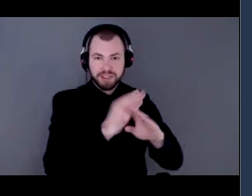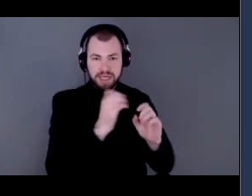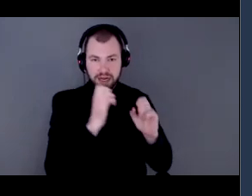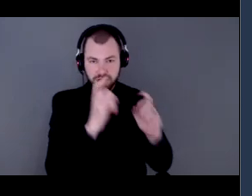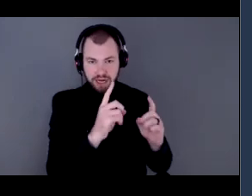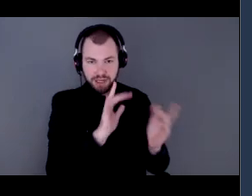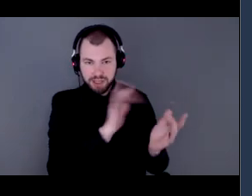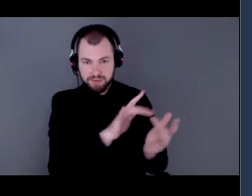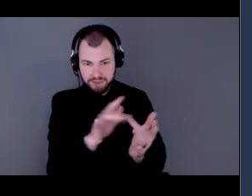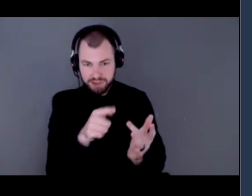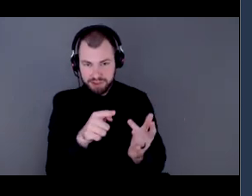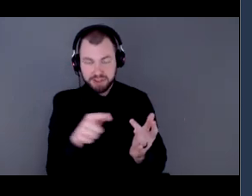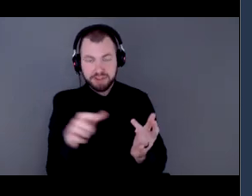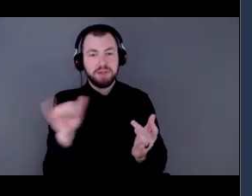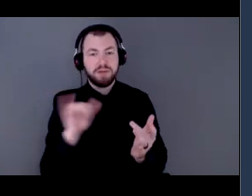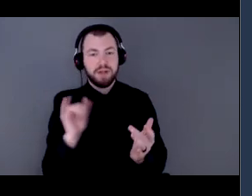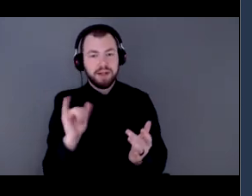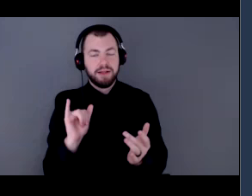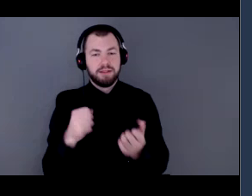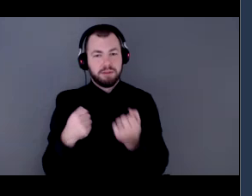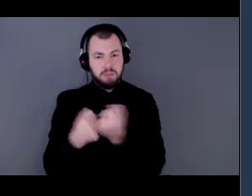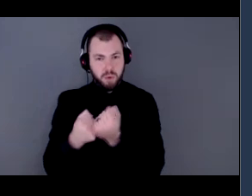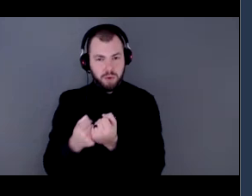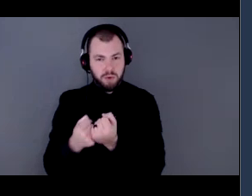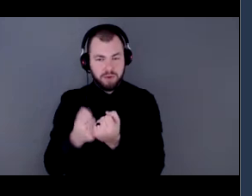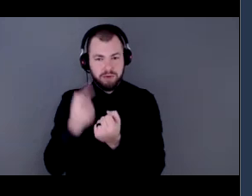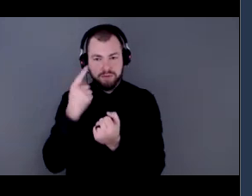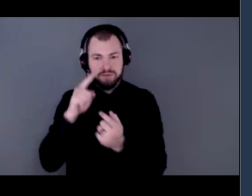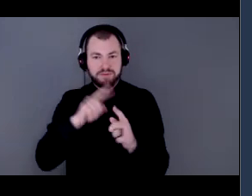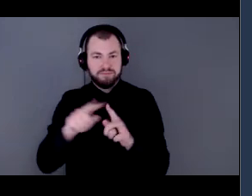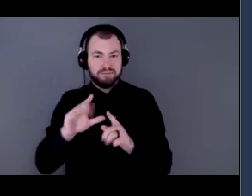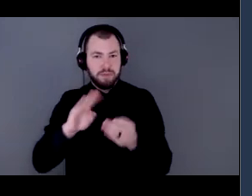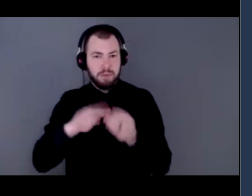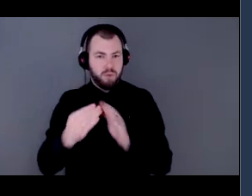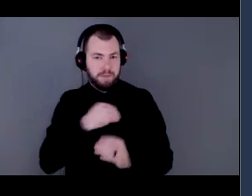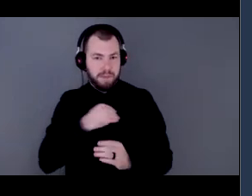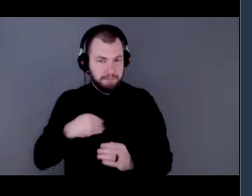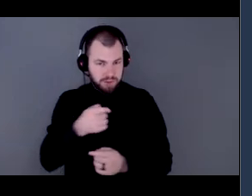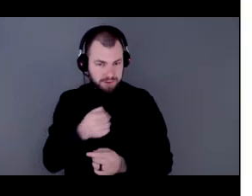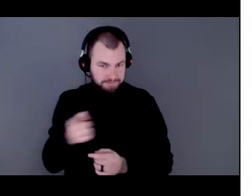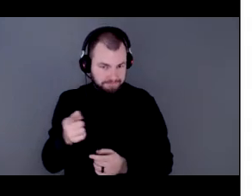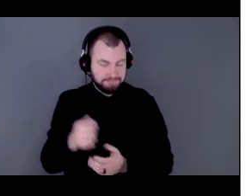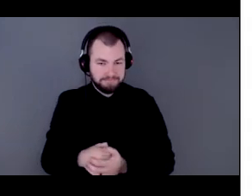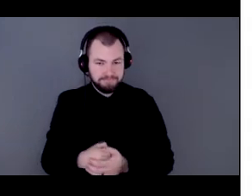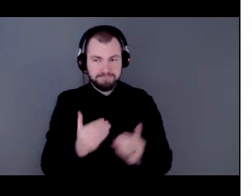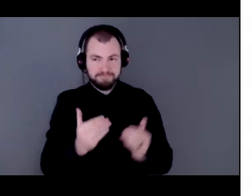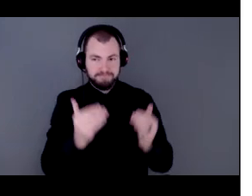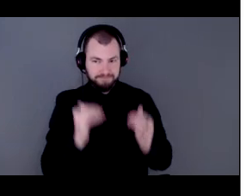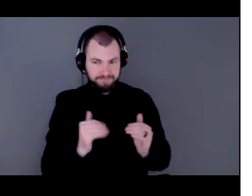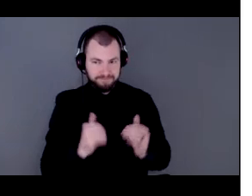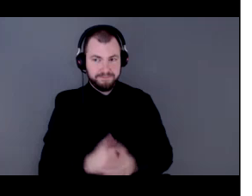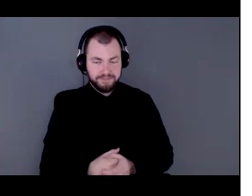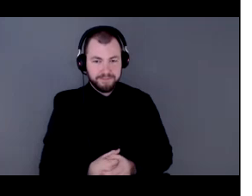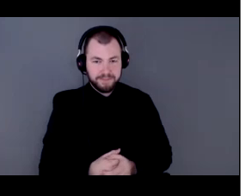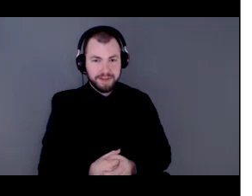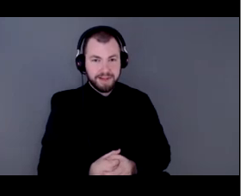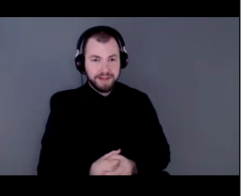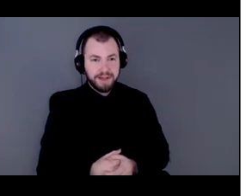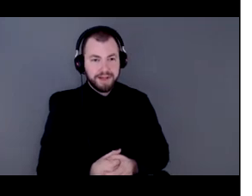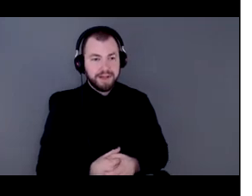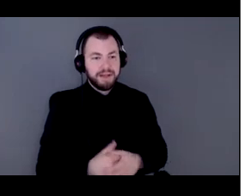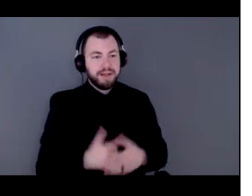as well as support for different community members. Next slide. So of course we're